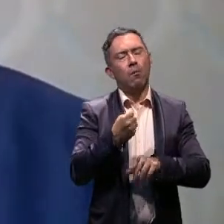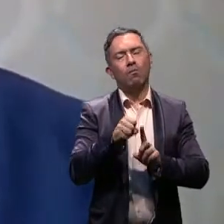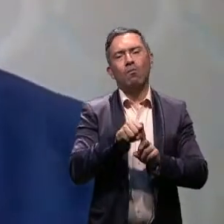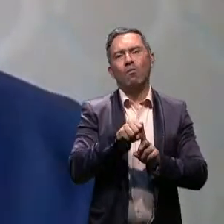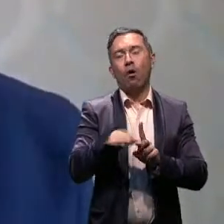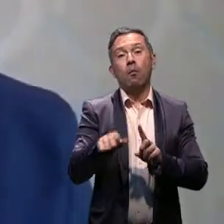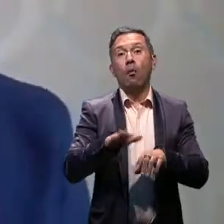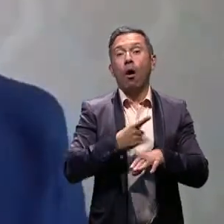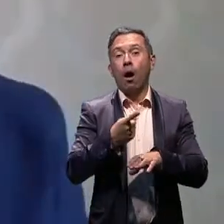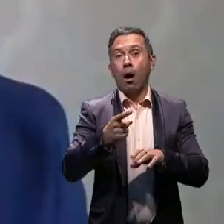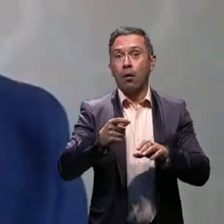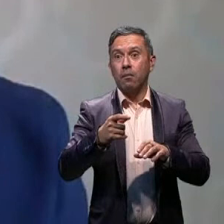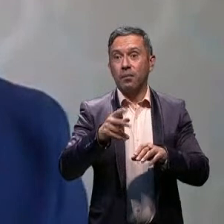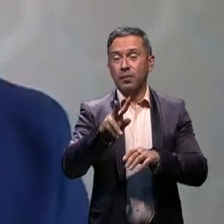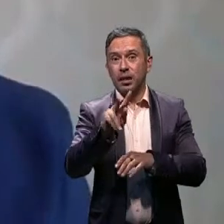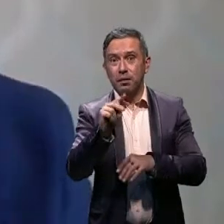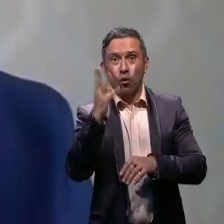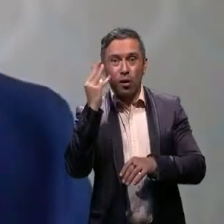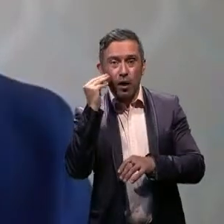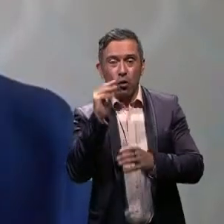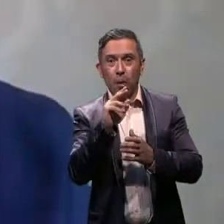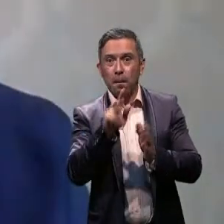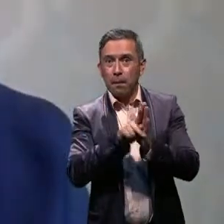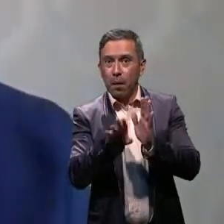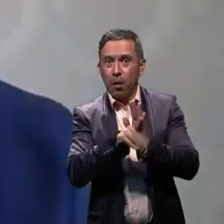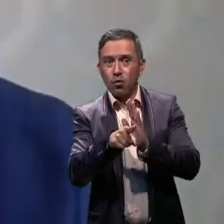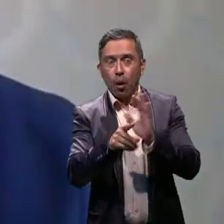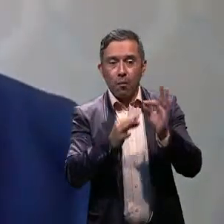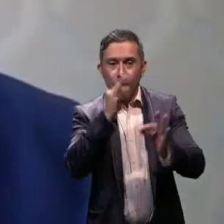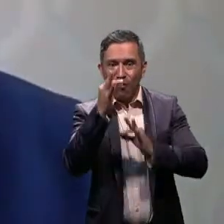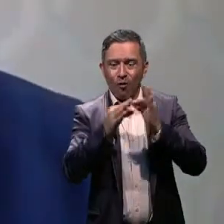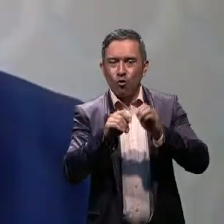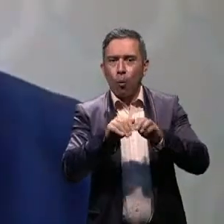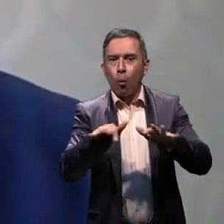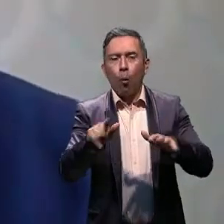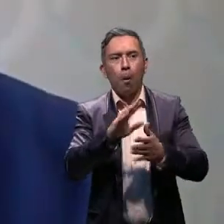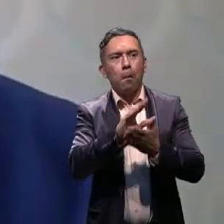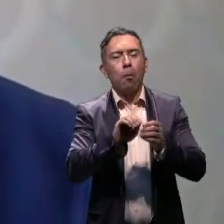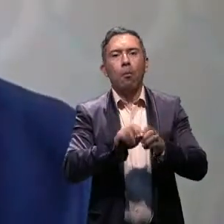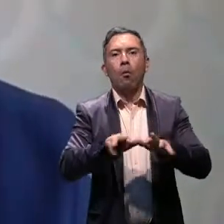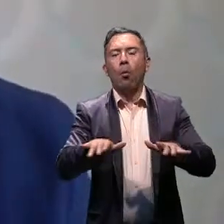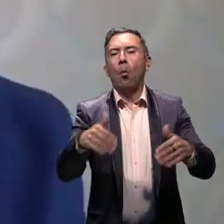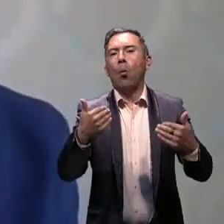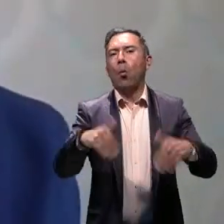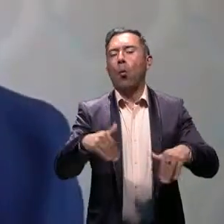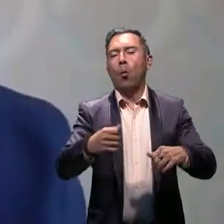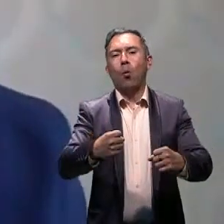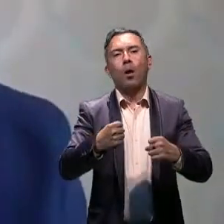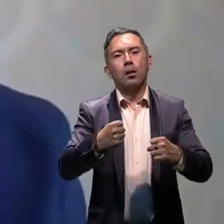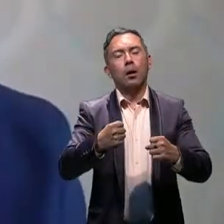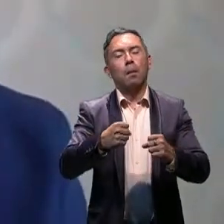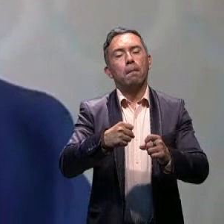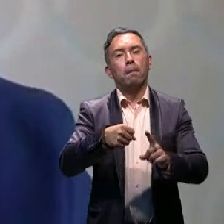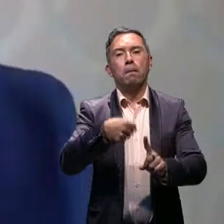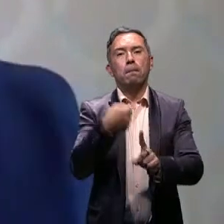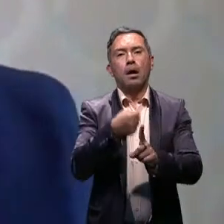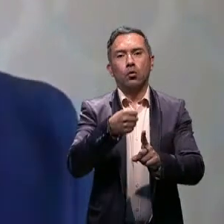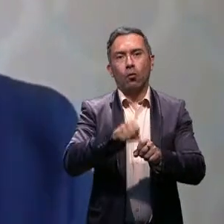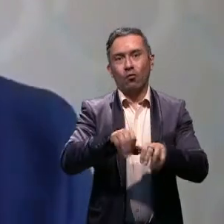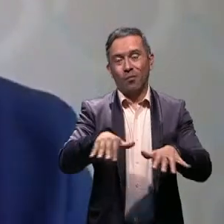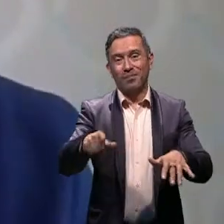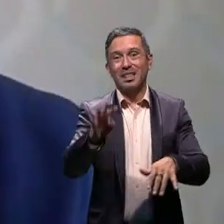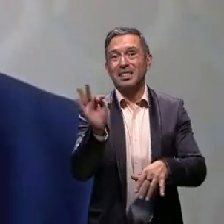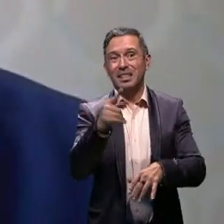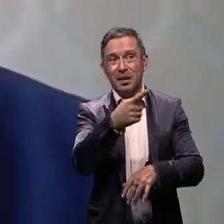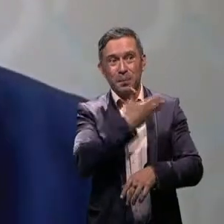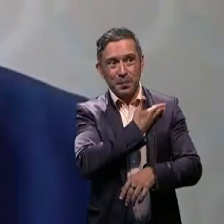of all, because they have a media echo which is very broad. If the president is talking,